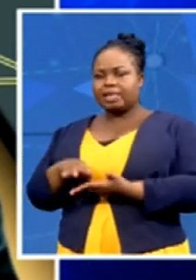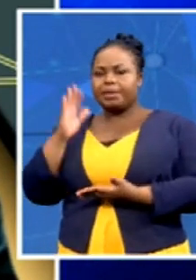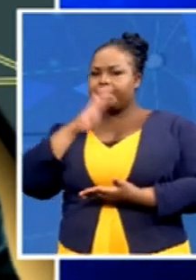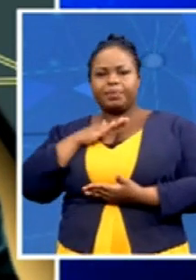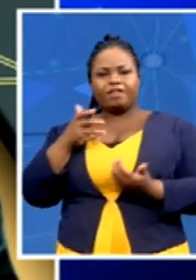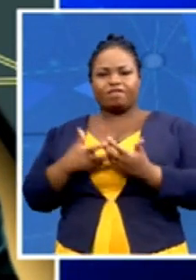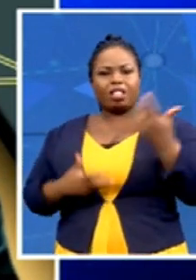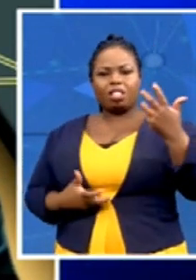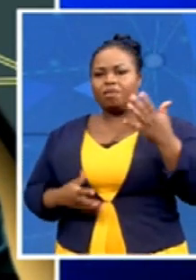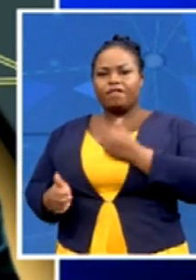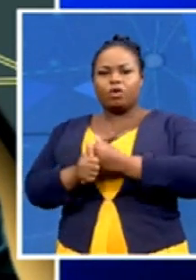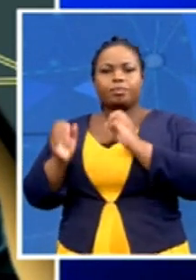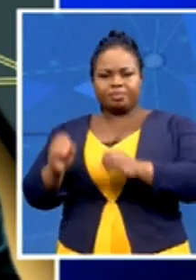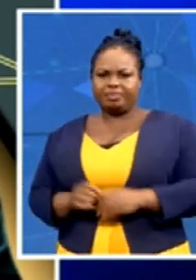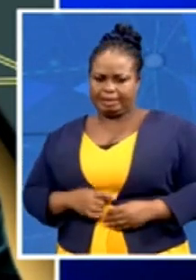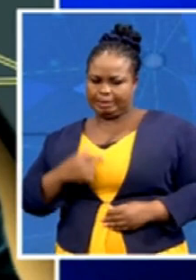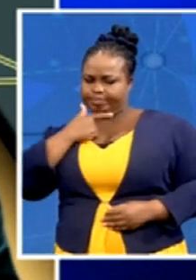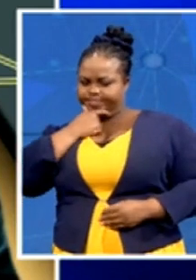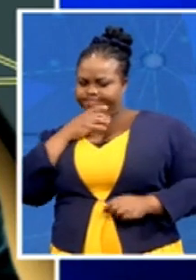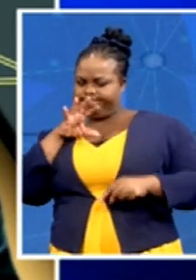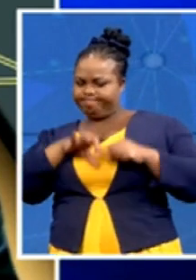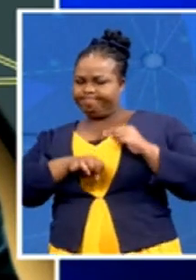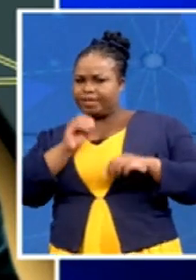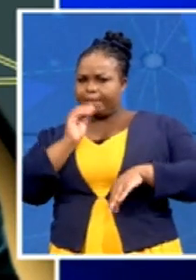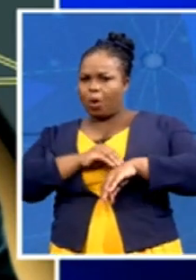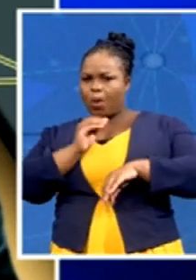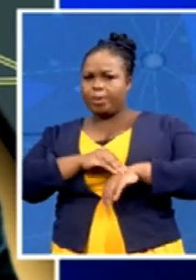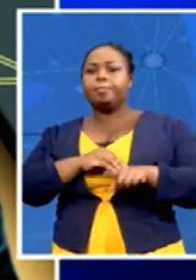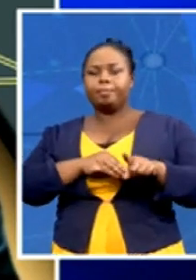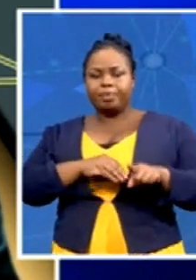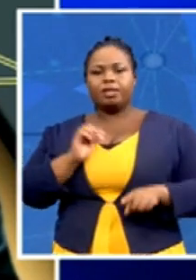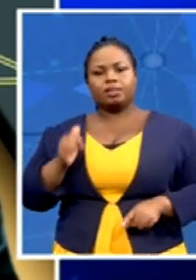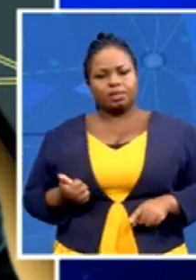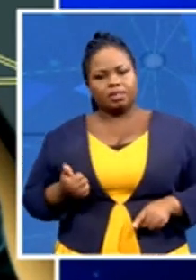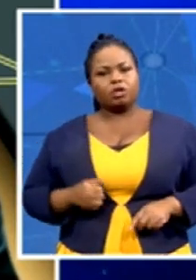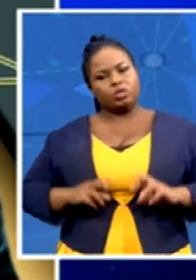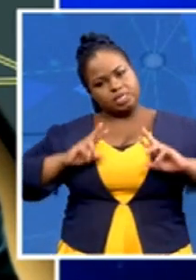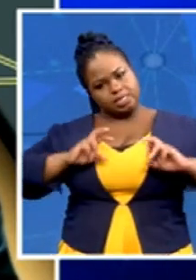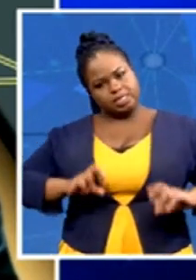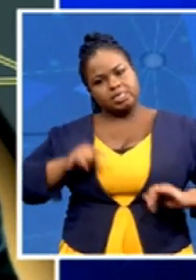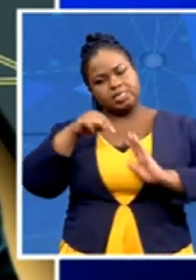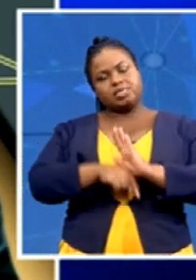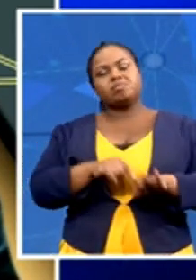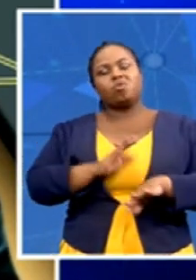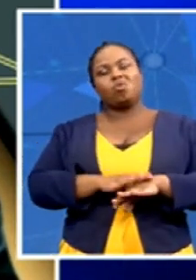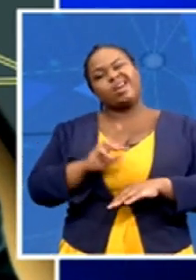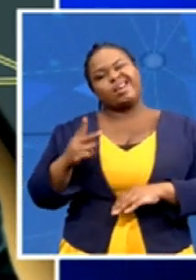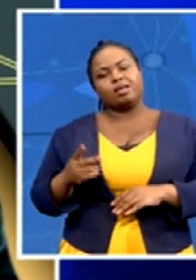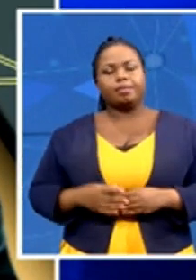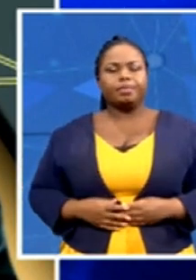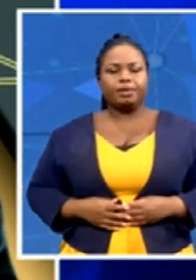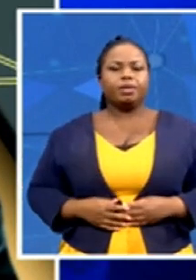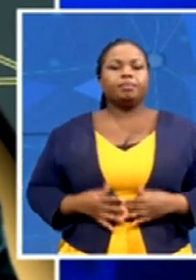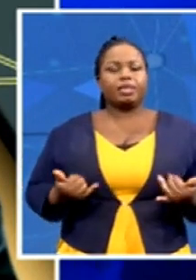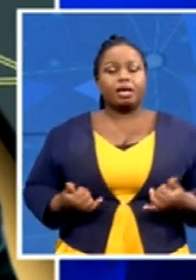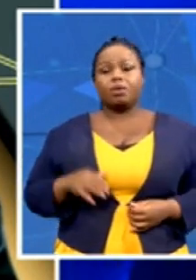was problematic, and we had to look at into those things. But we have done criminal referrals against